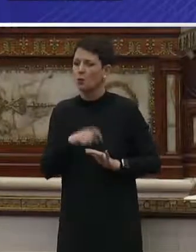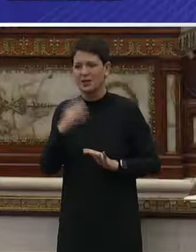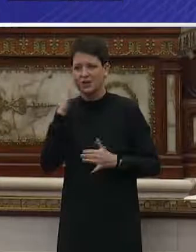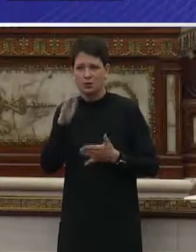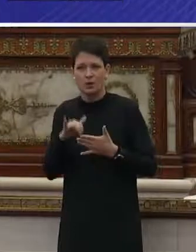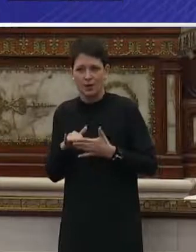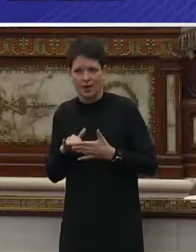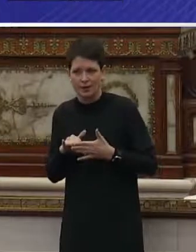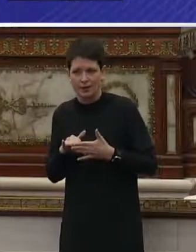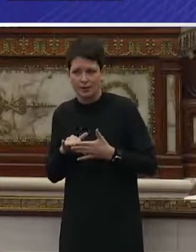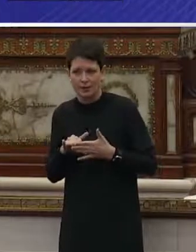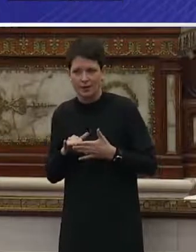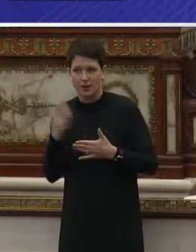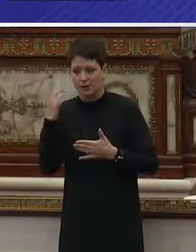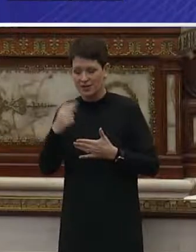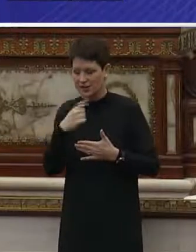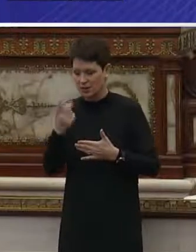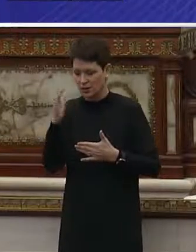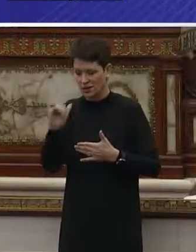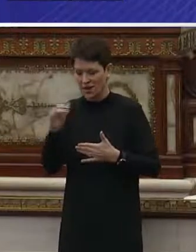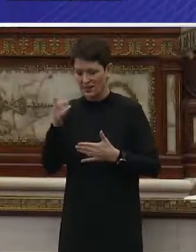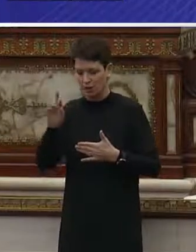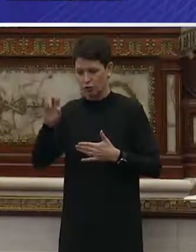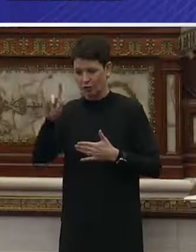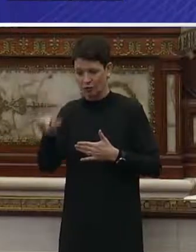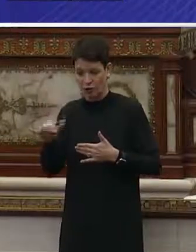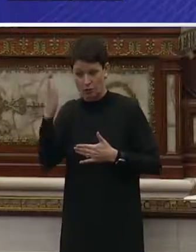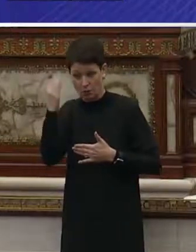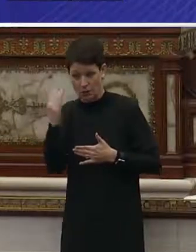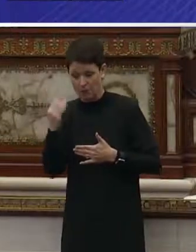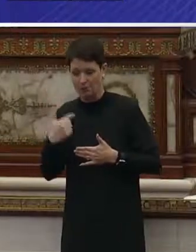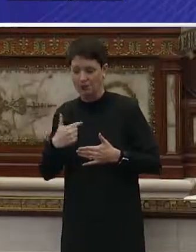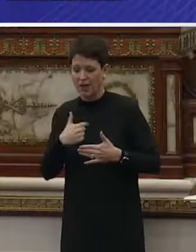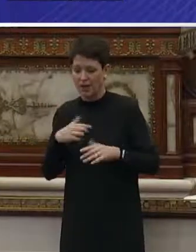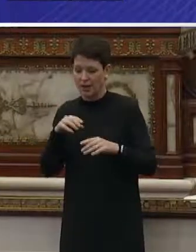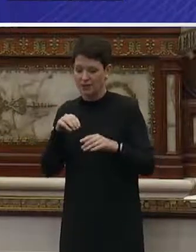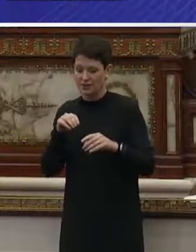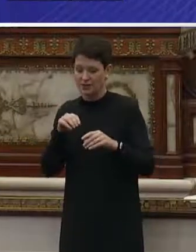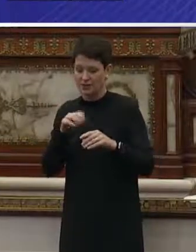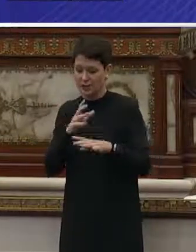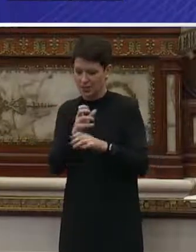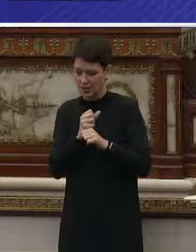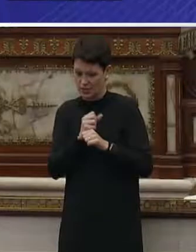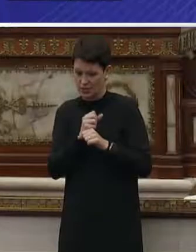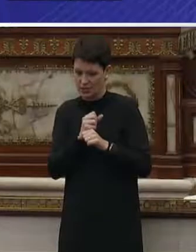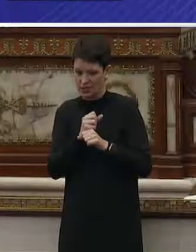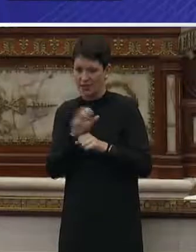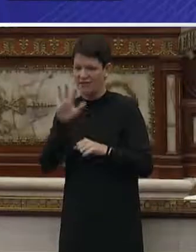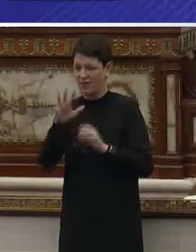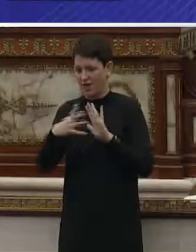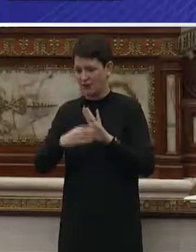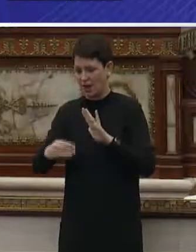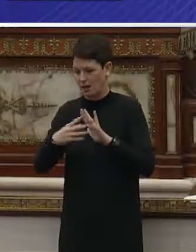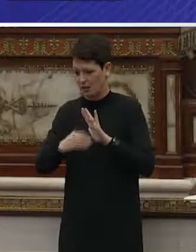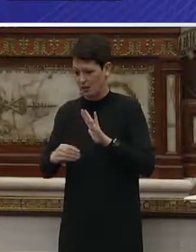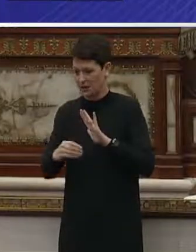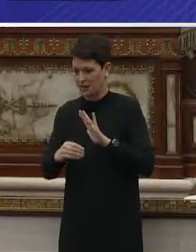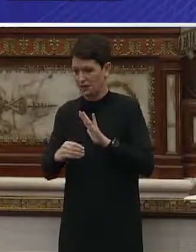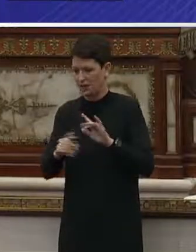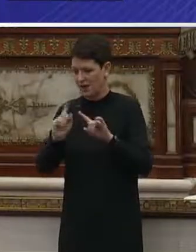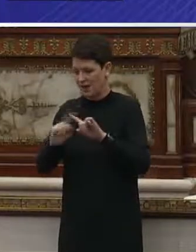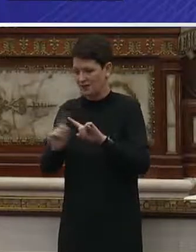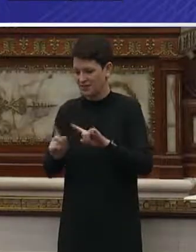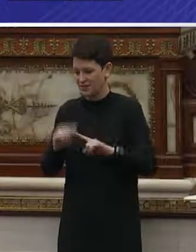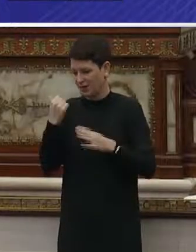that. And the reason why I'll tell you that, Dr. Farley, is because I was in receipt of about 5 copies of